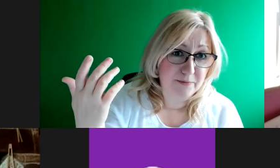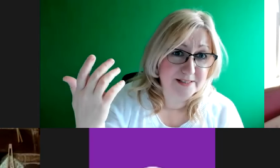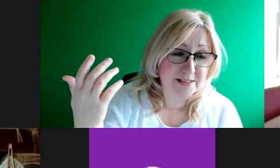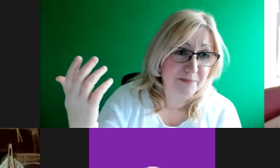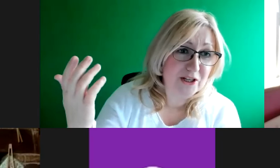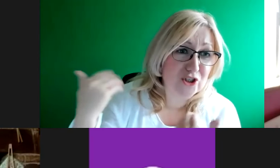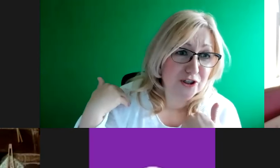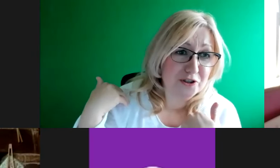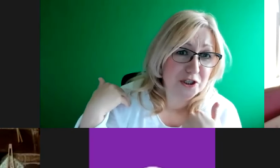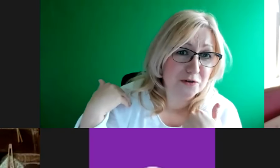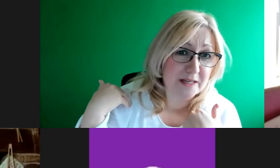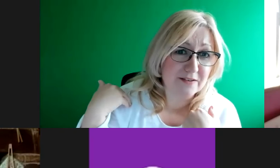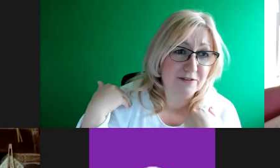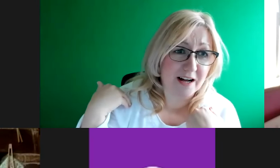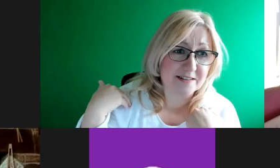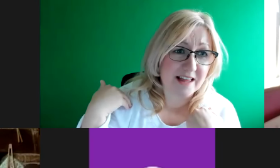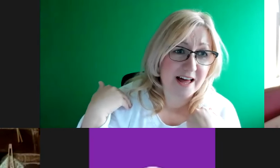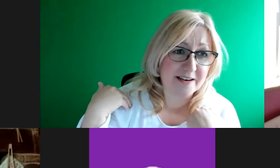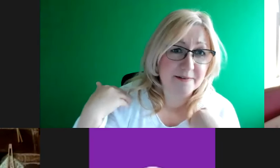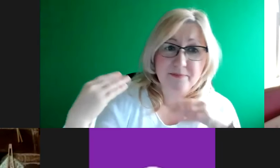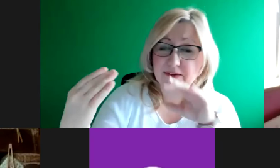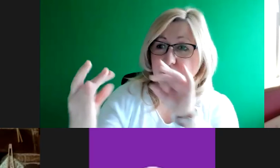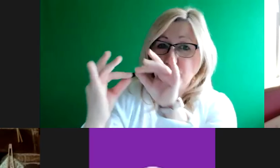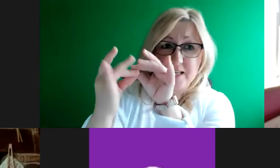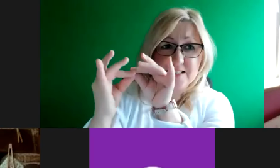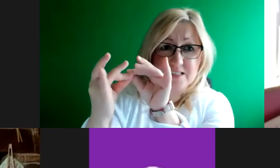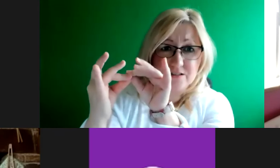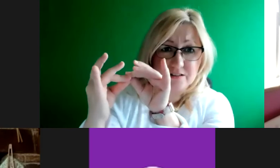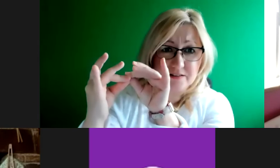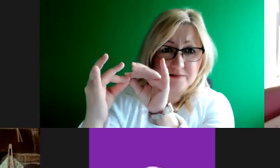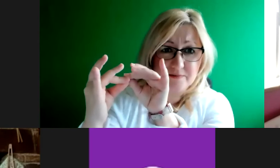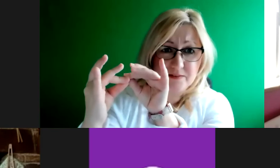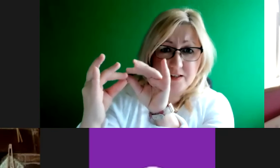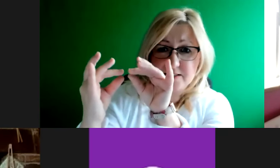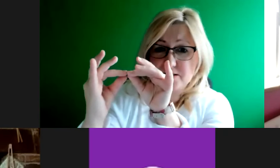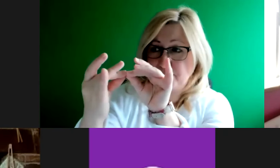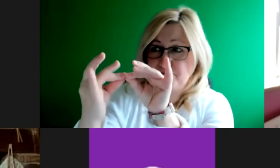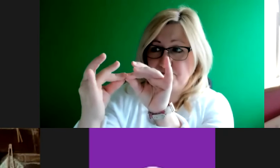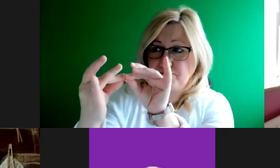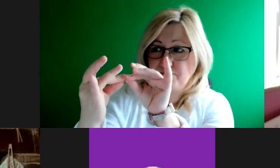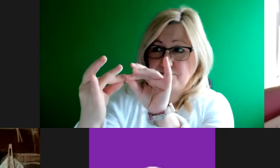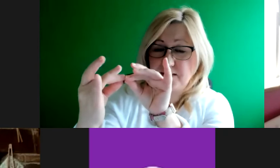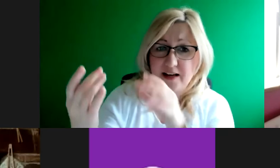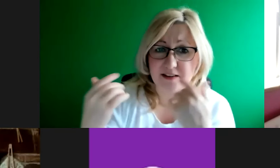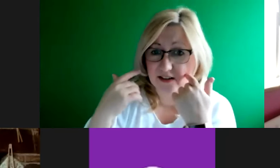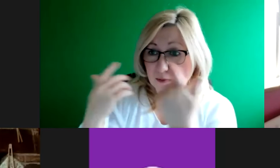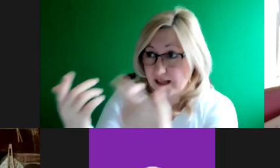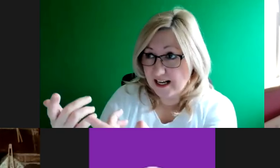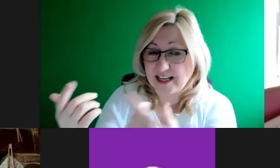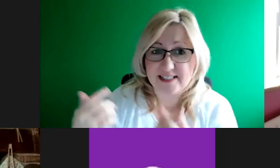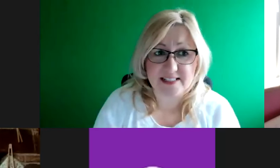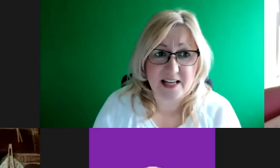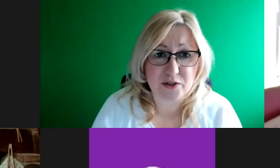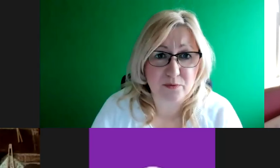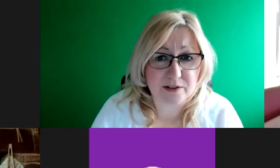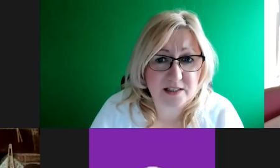But that was something done to me rather than we kissed each other. Yeah. So, and normally eye